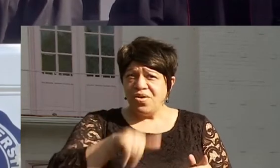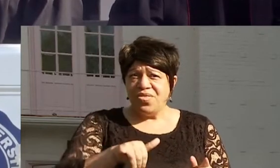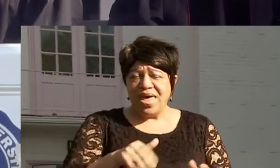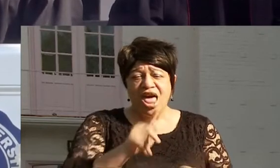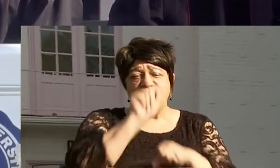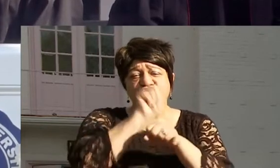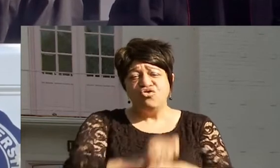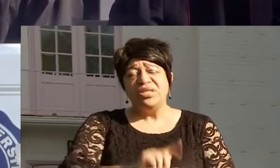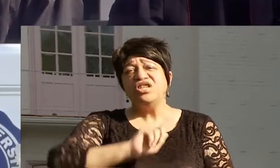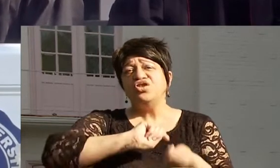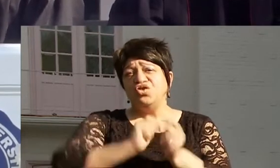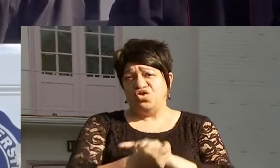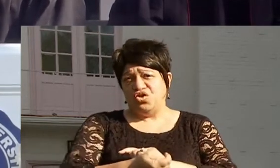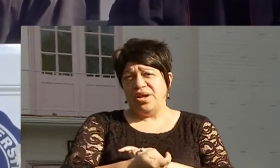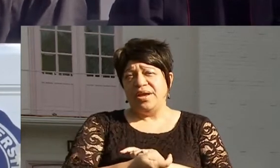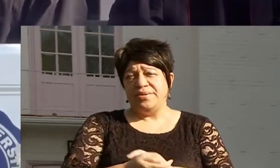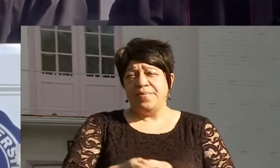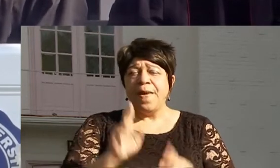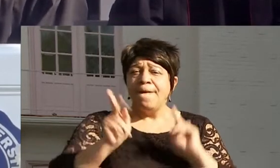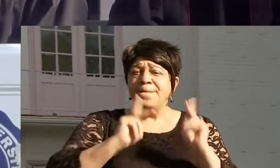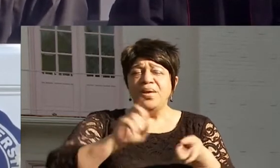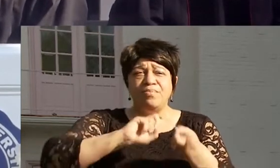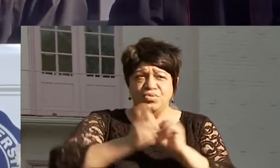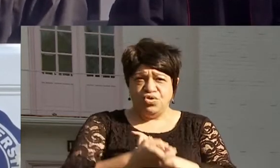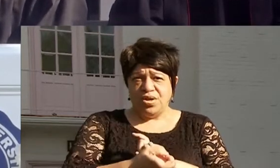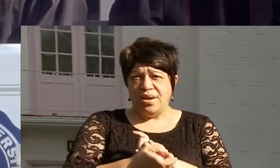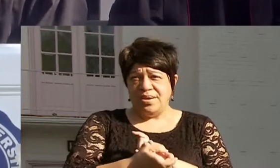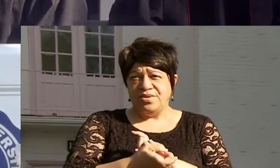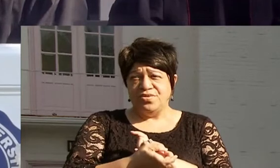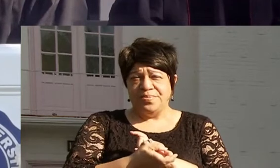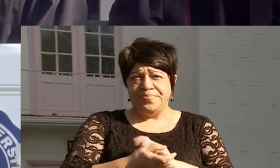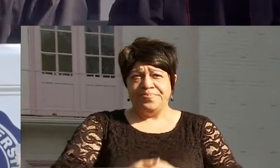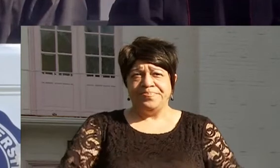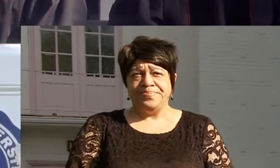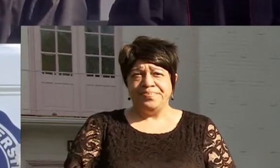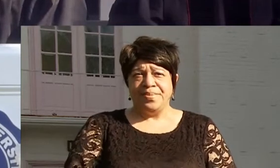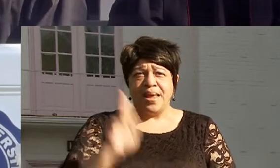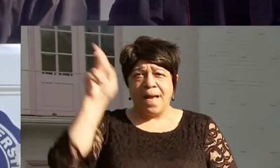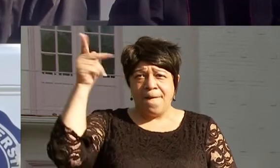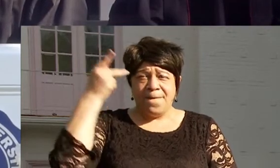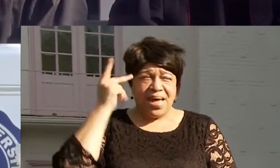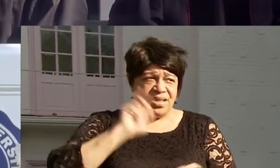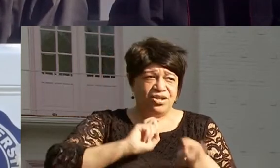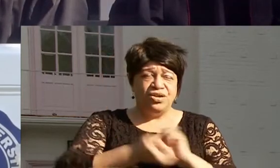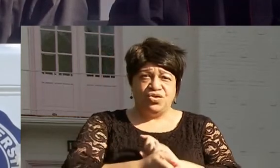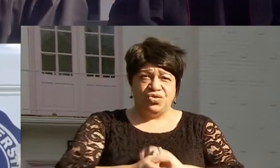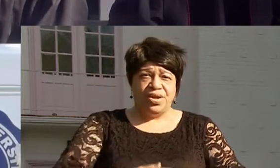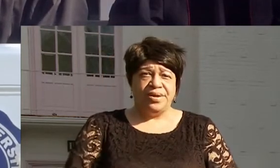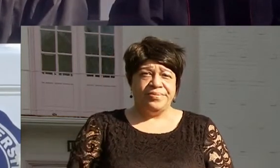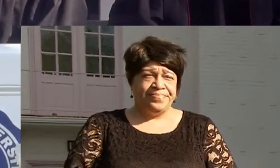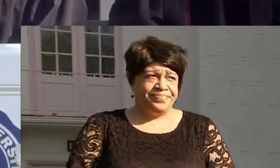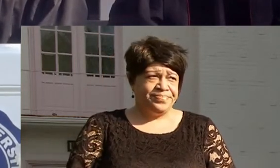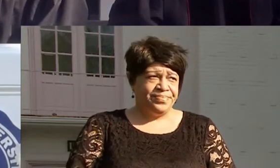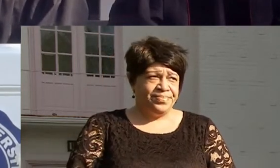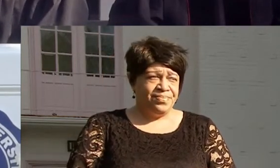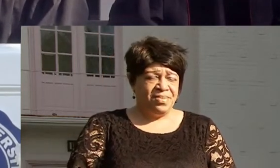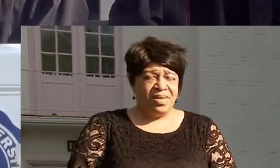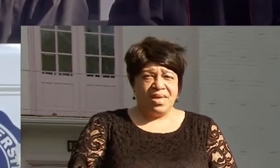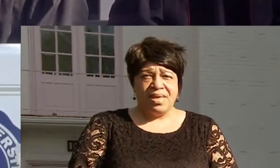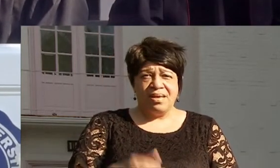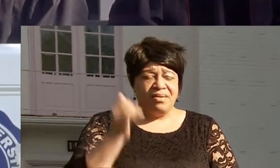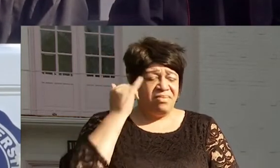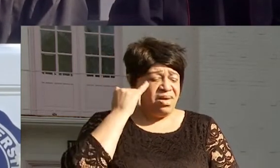Traditions change. People change. Politics change. If there's anything the